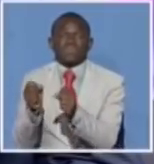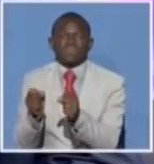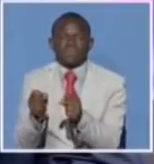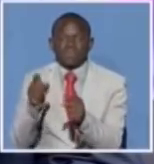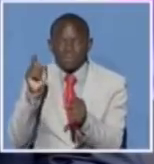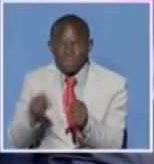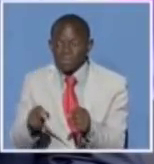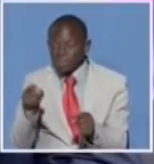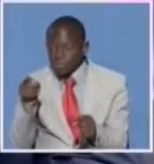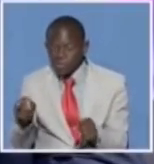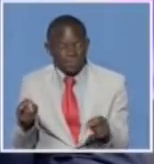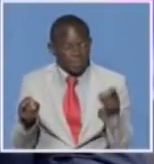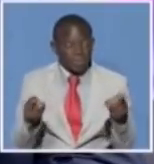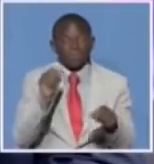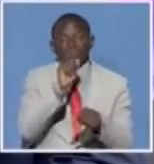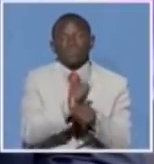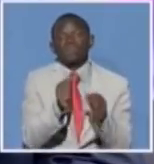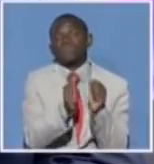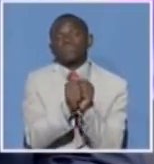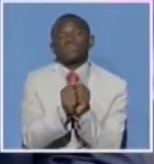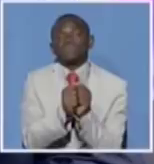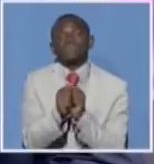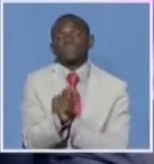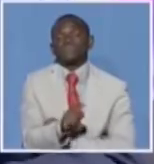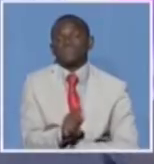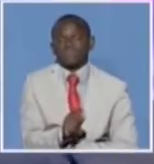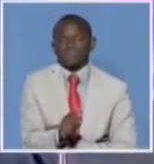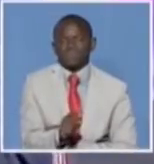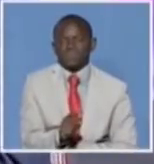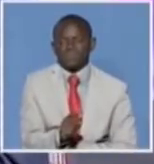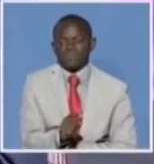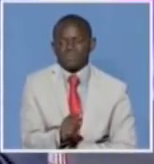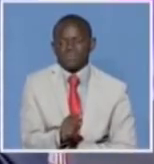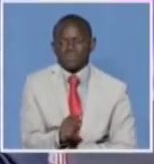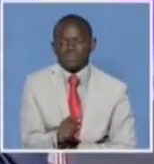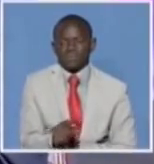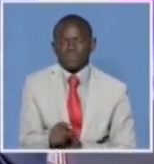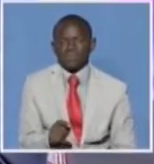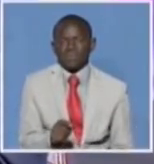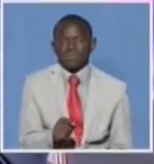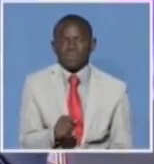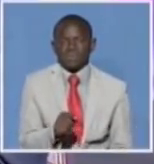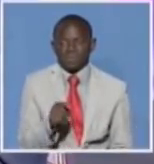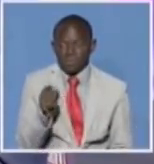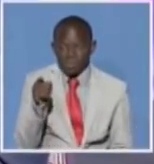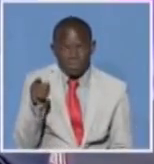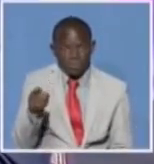within the community, because these things are happening firstly in the administrative system through the Ministry of General Education,